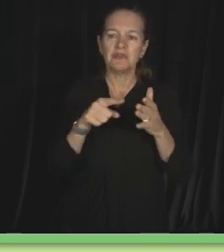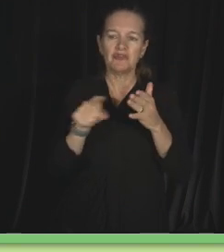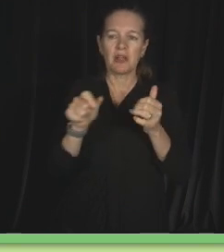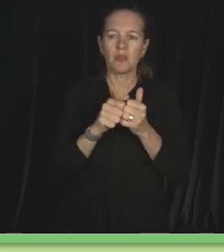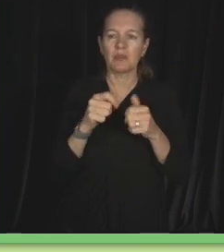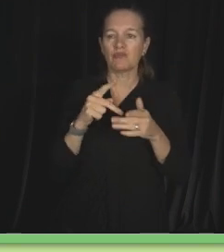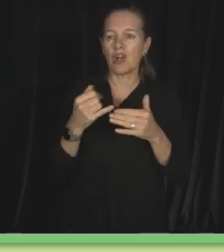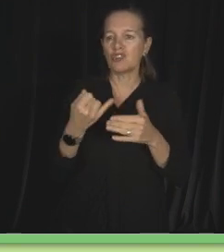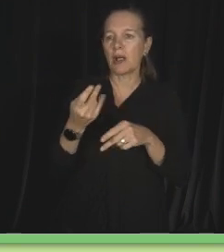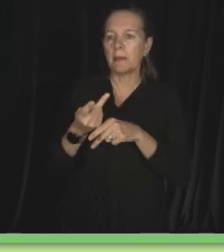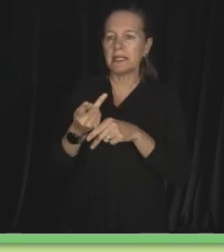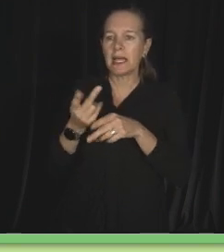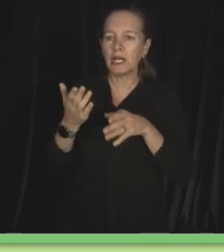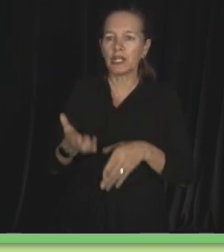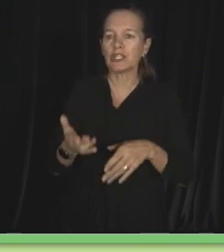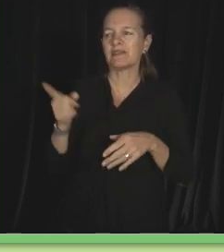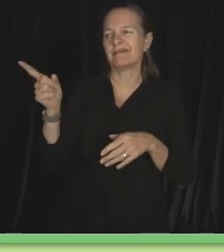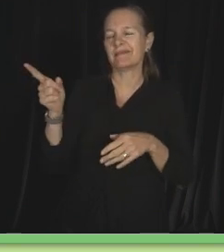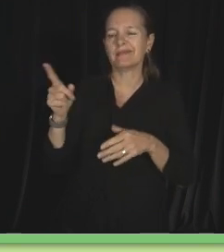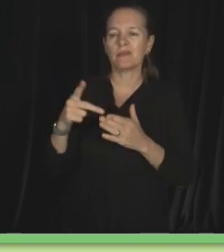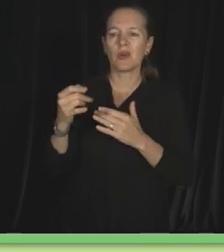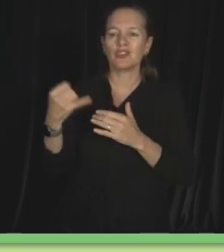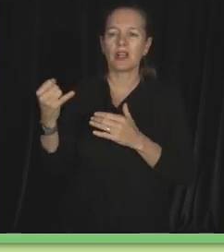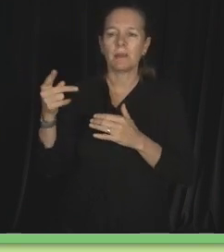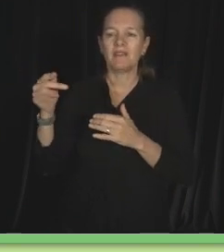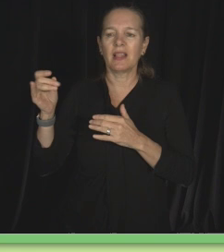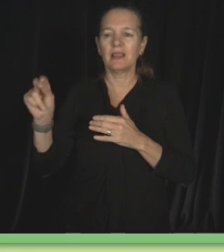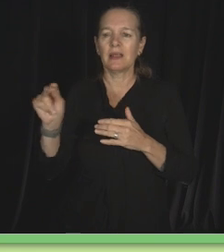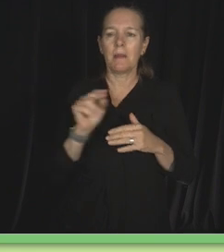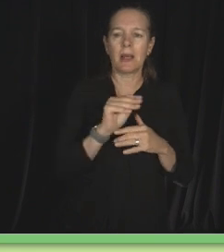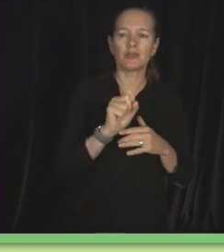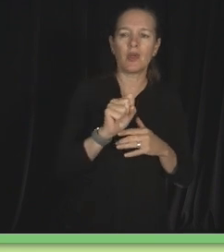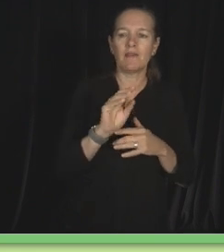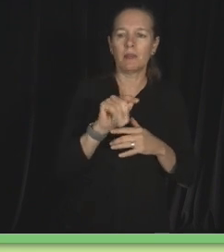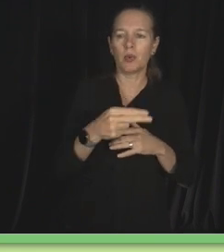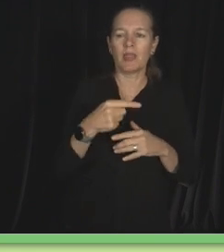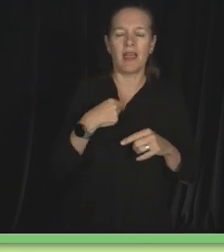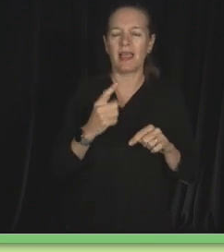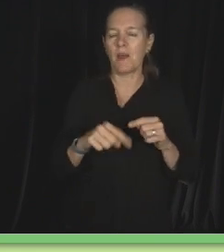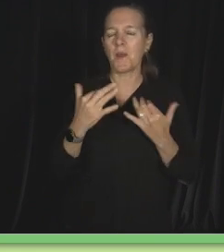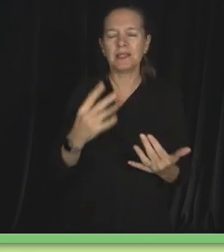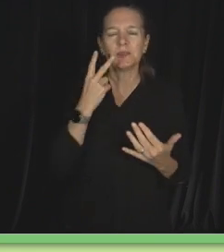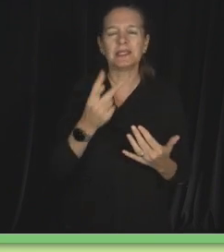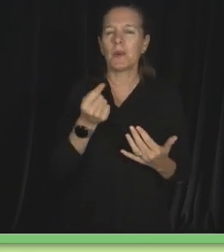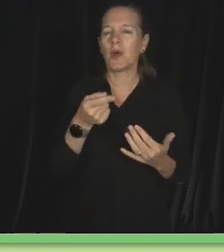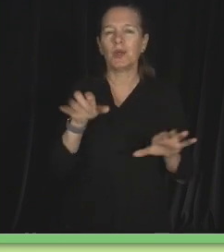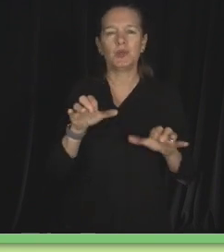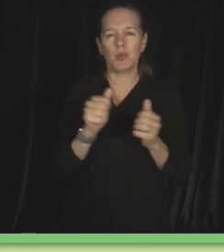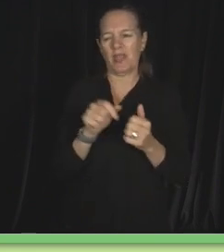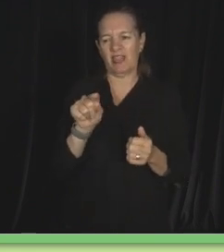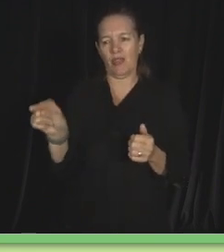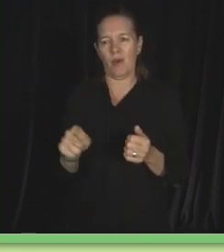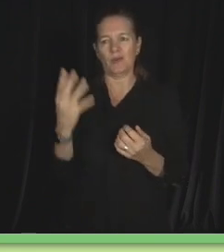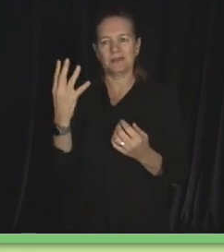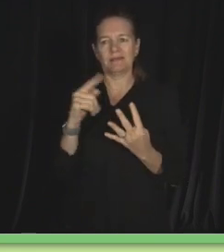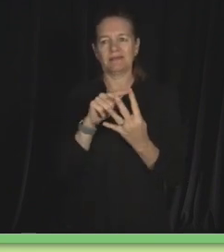project maintainers across in the project pavilion or the Microsoft booth, and I can't wait to see what you build with them. Thank you.